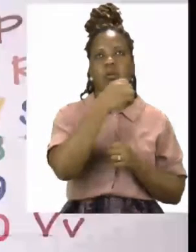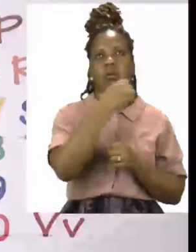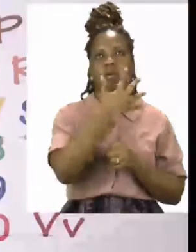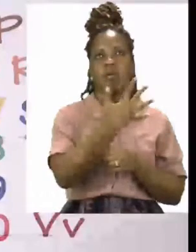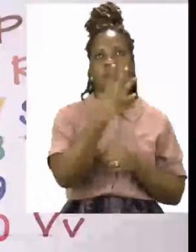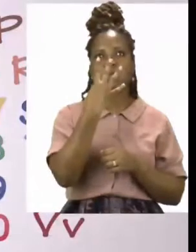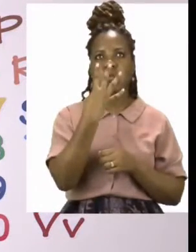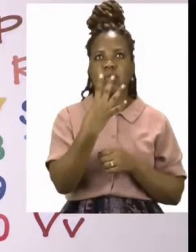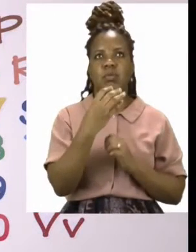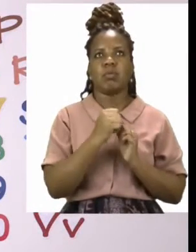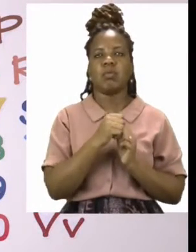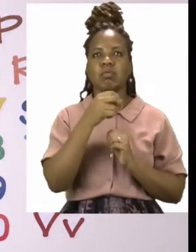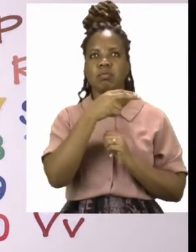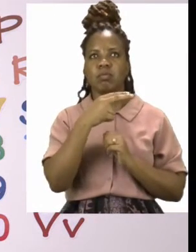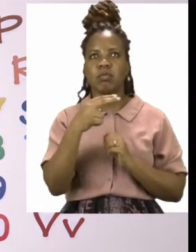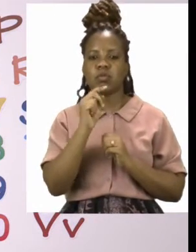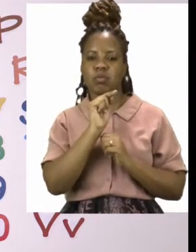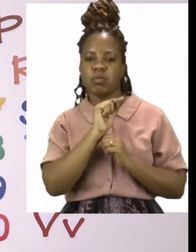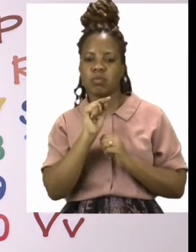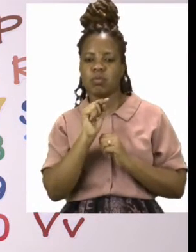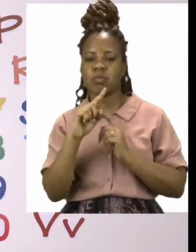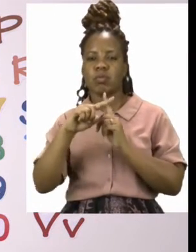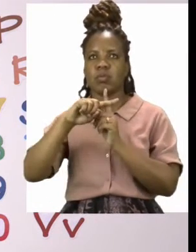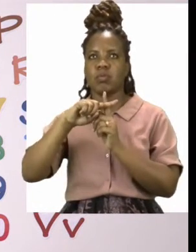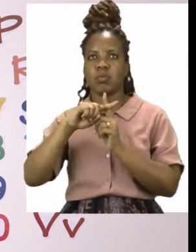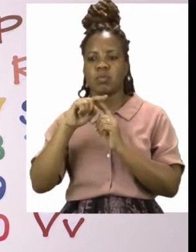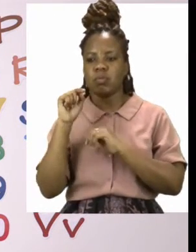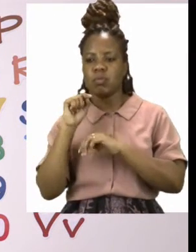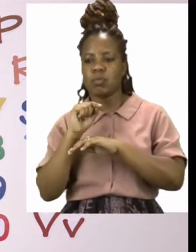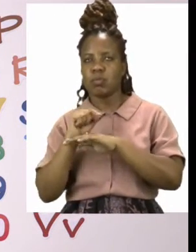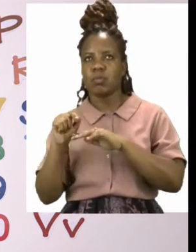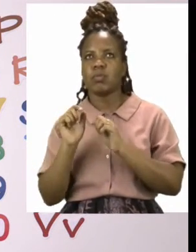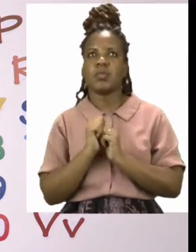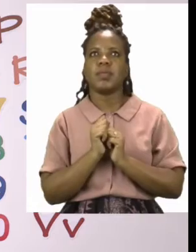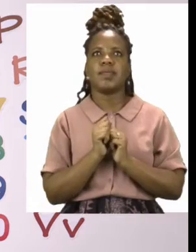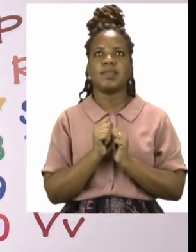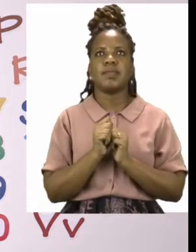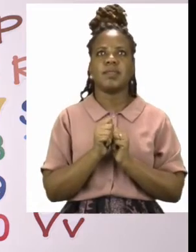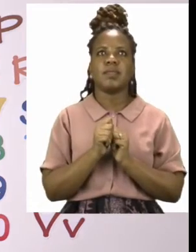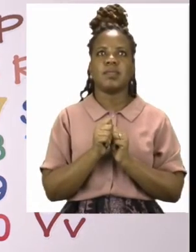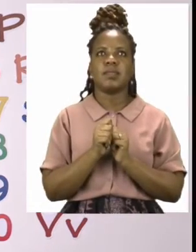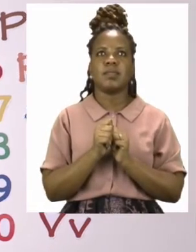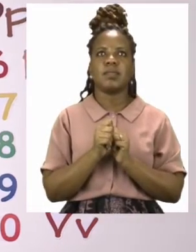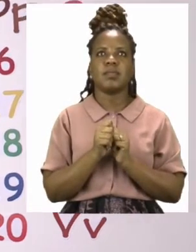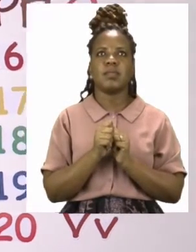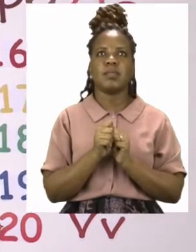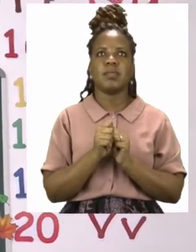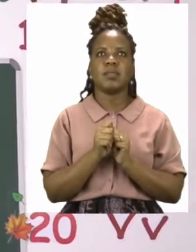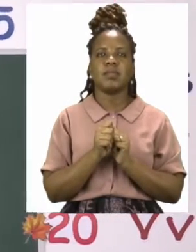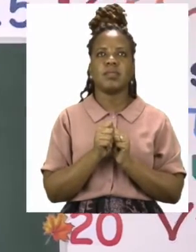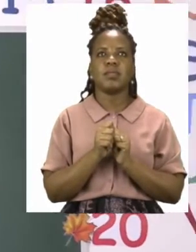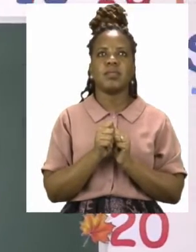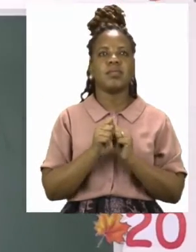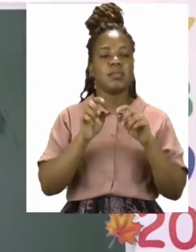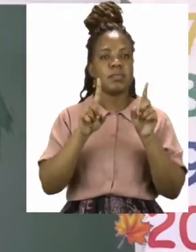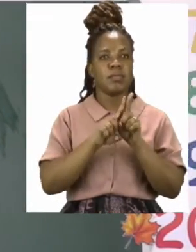look at the board. I have said 54 equals dash plus dash. The same in your